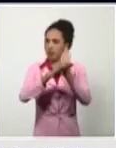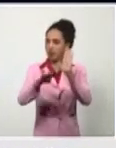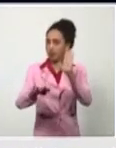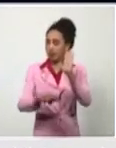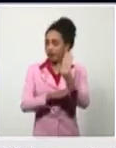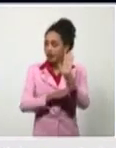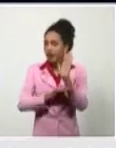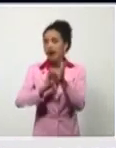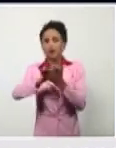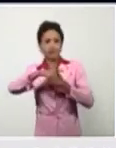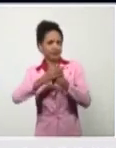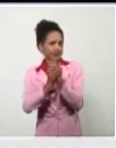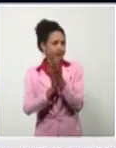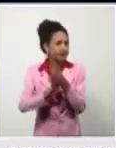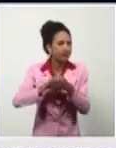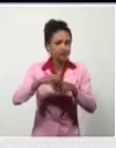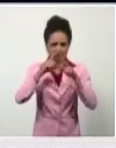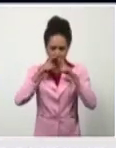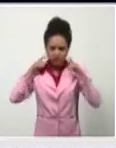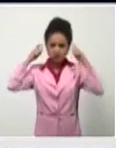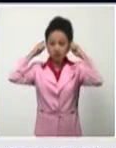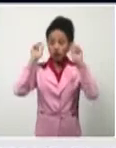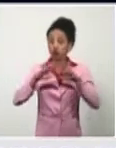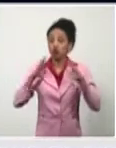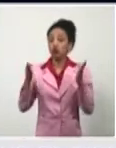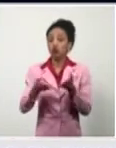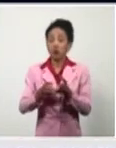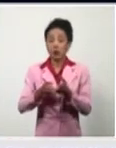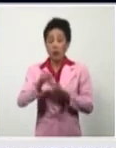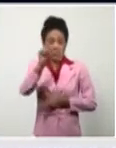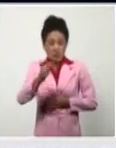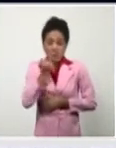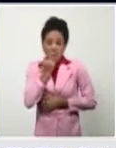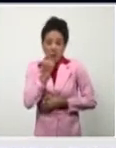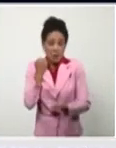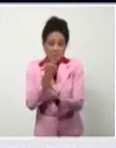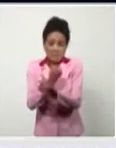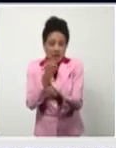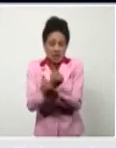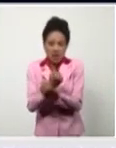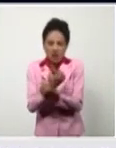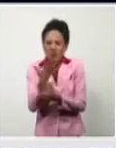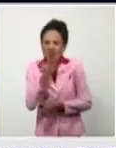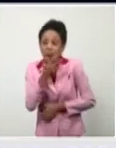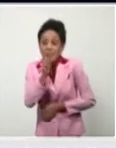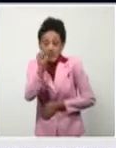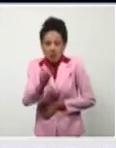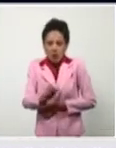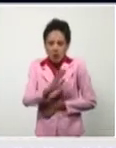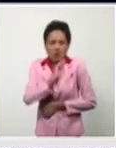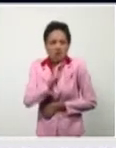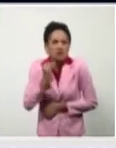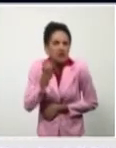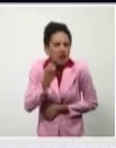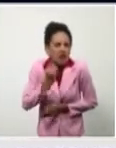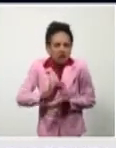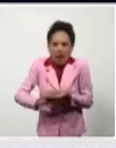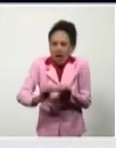implemented. And as we always say, the most important groups are the